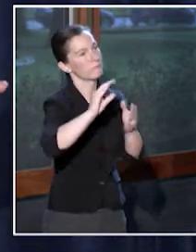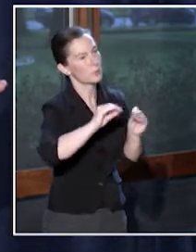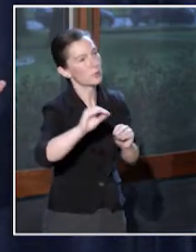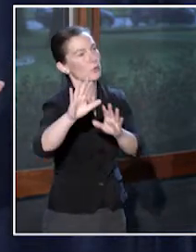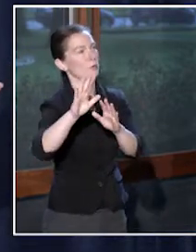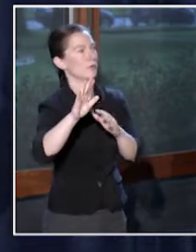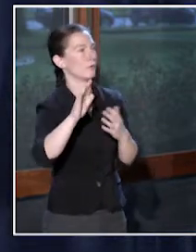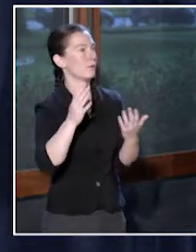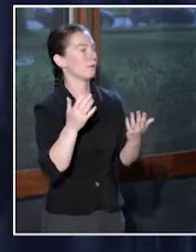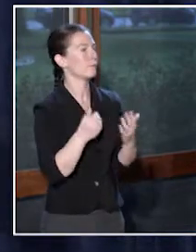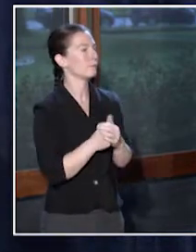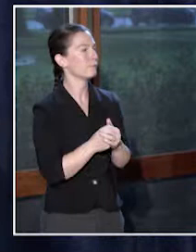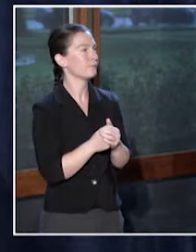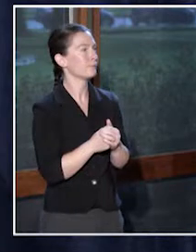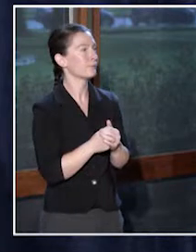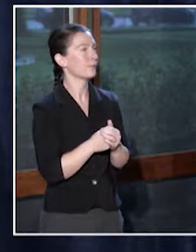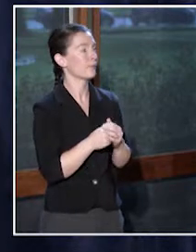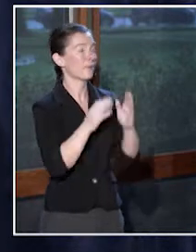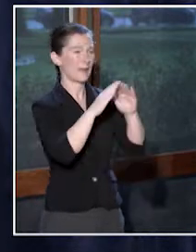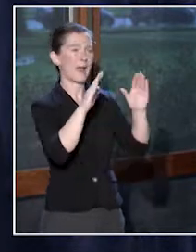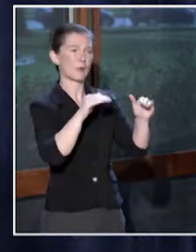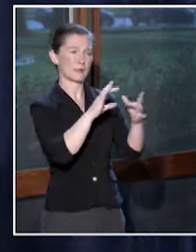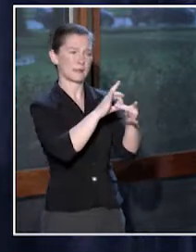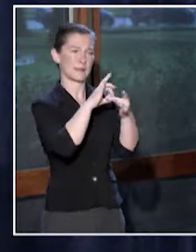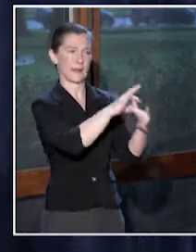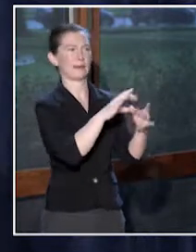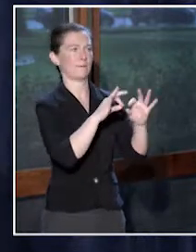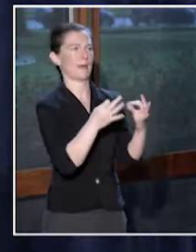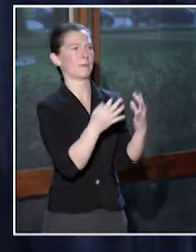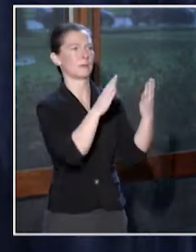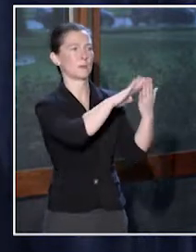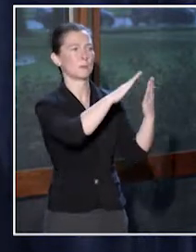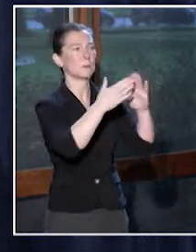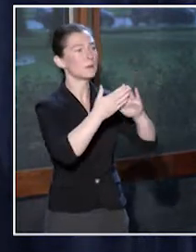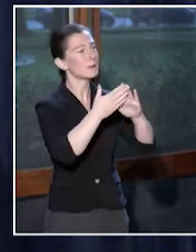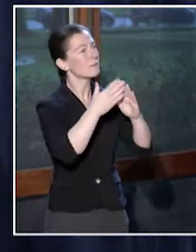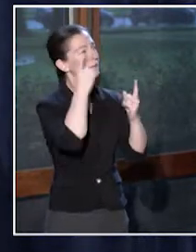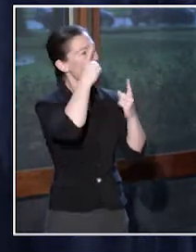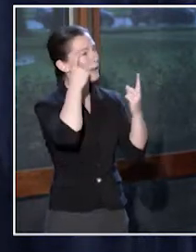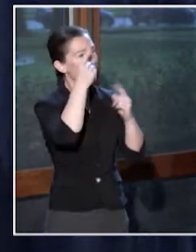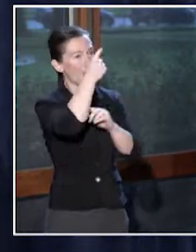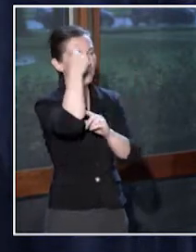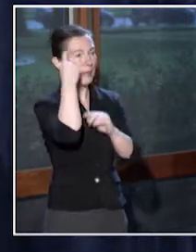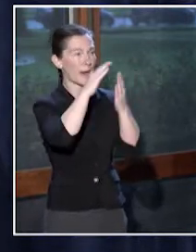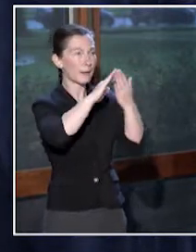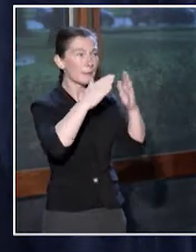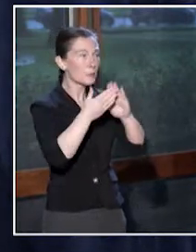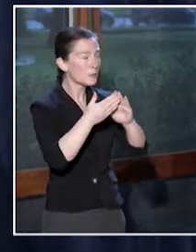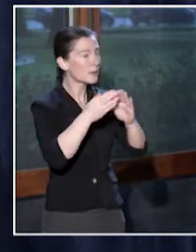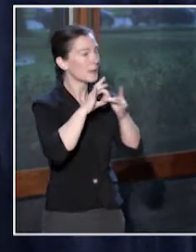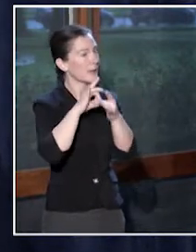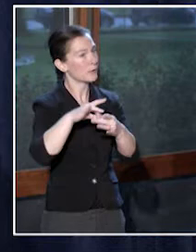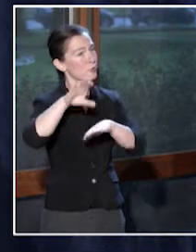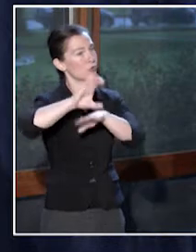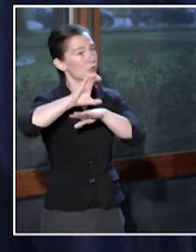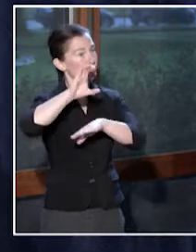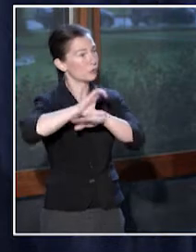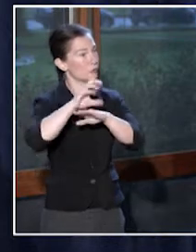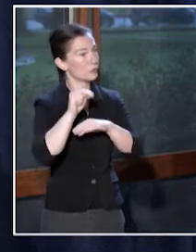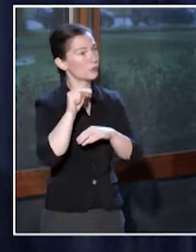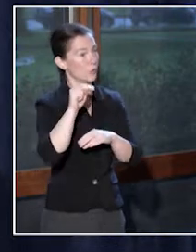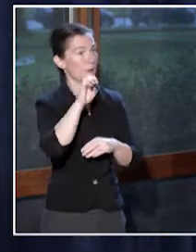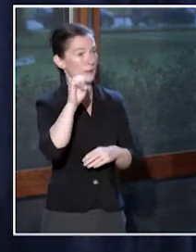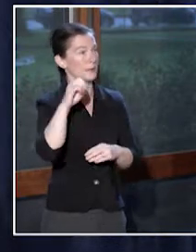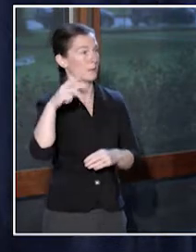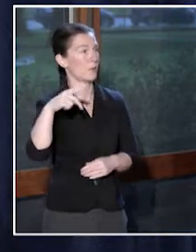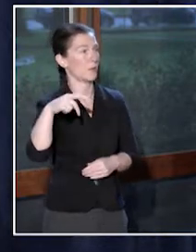institutions. Think about the churches in the Black community in Northeast Portland. Think